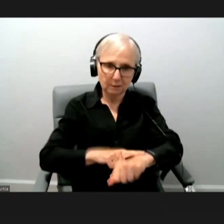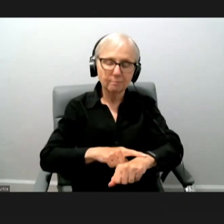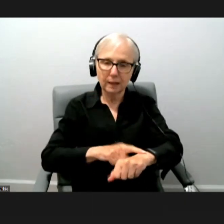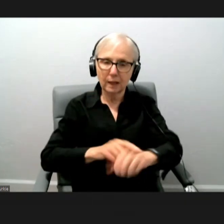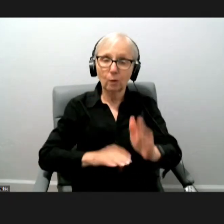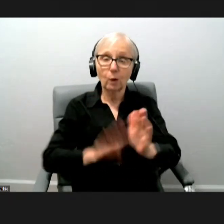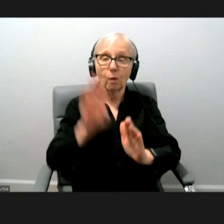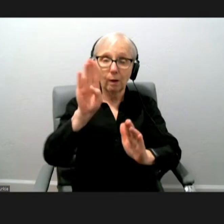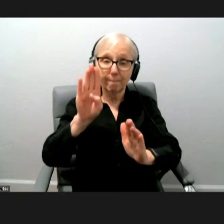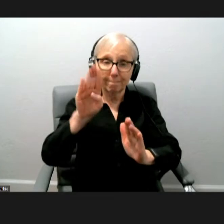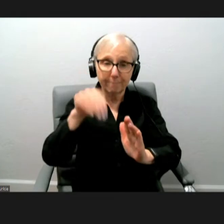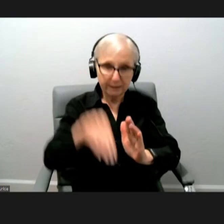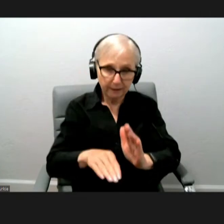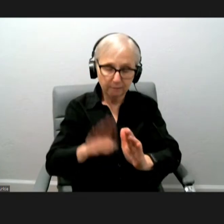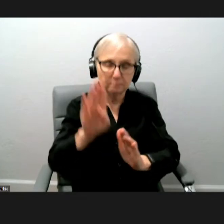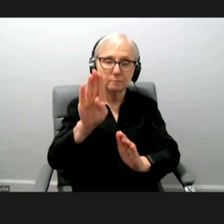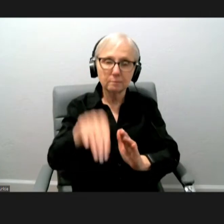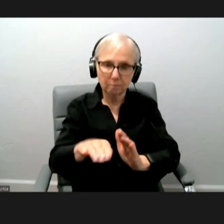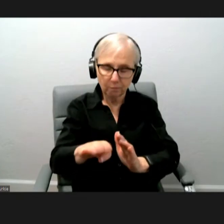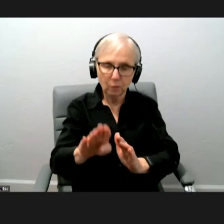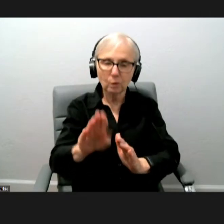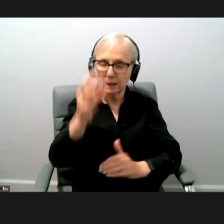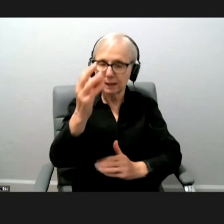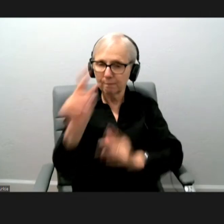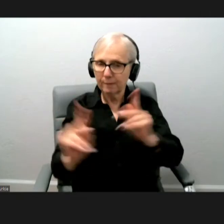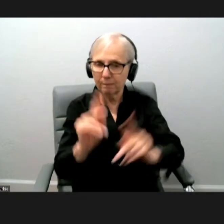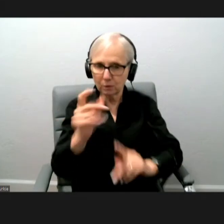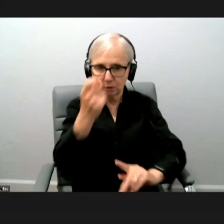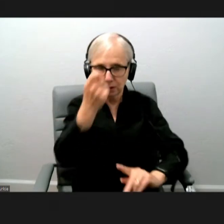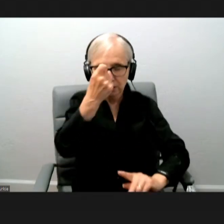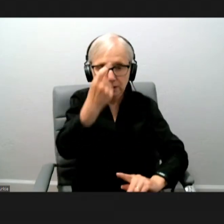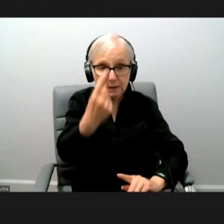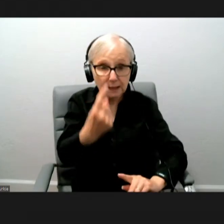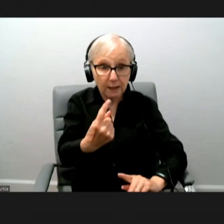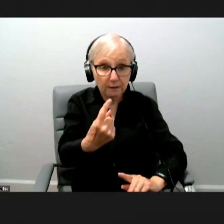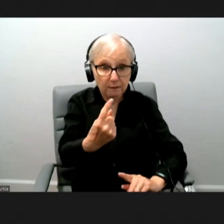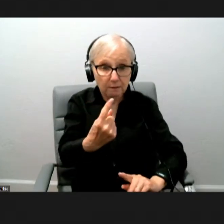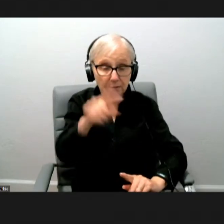it will go down. We are going to need the public to understand that. We